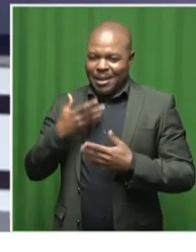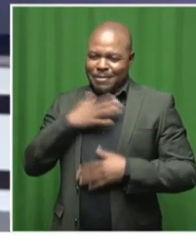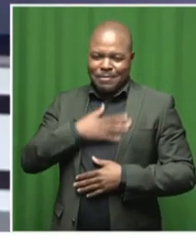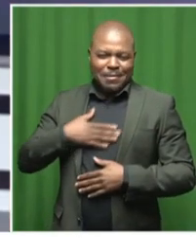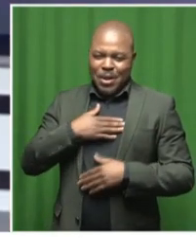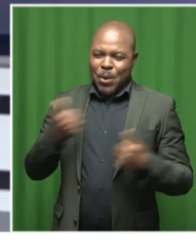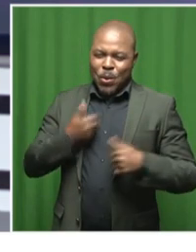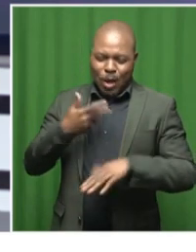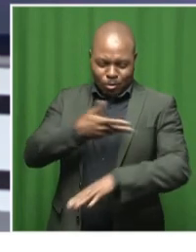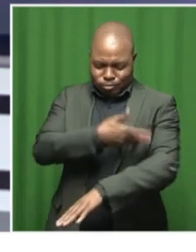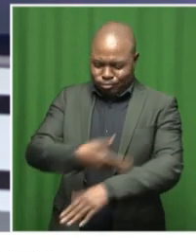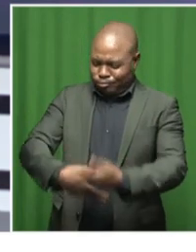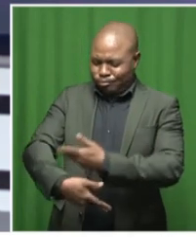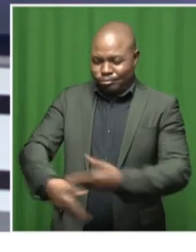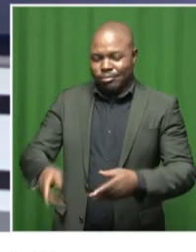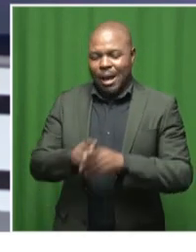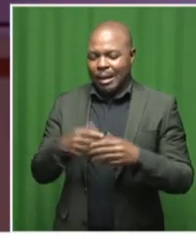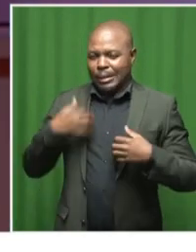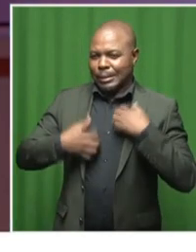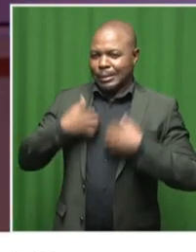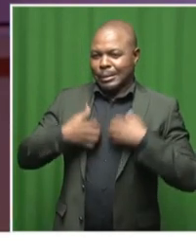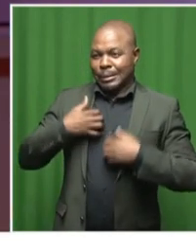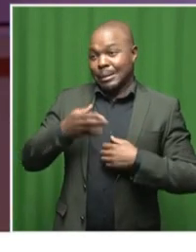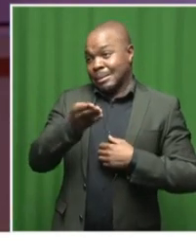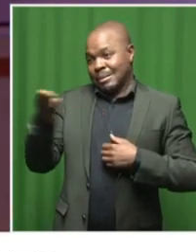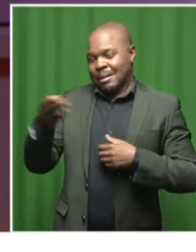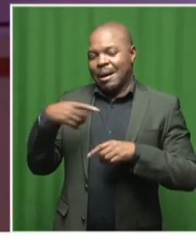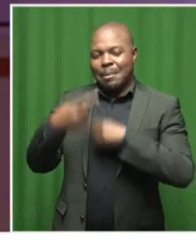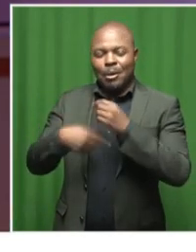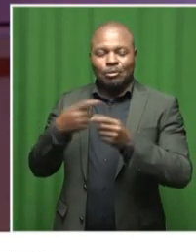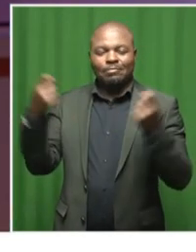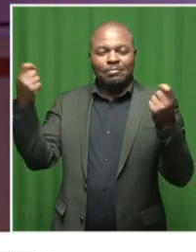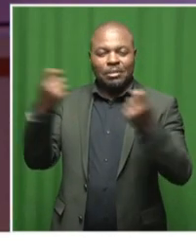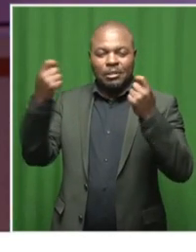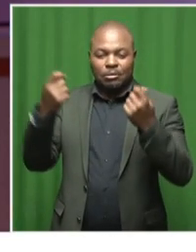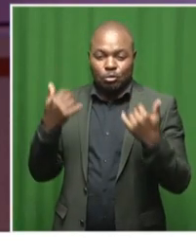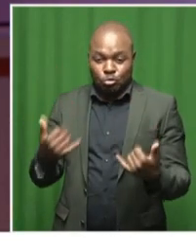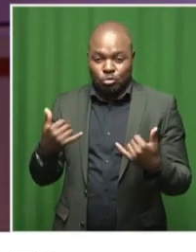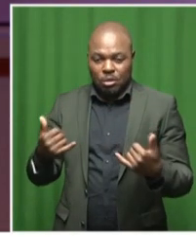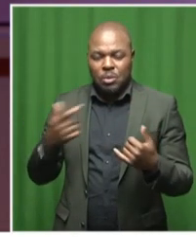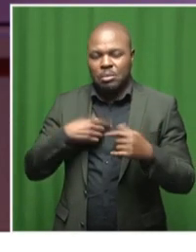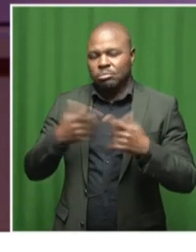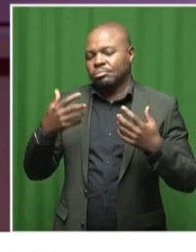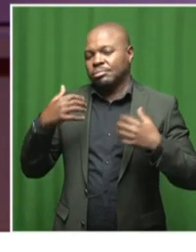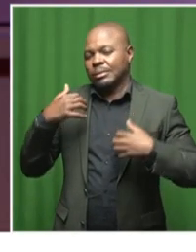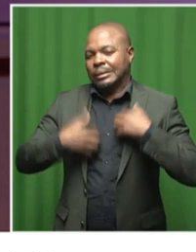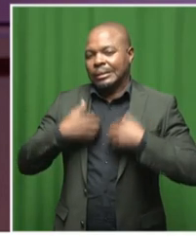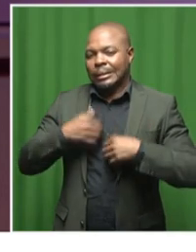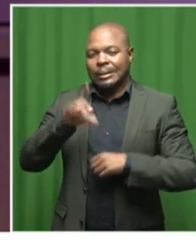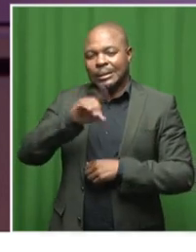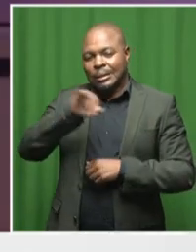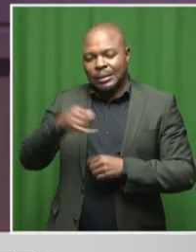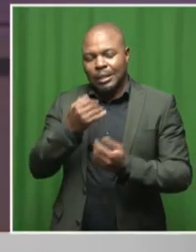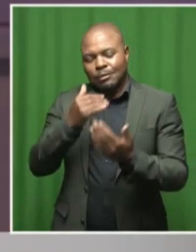like there's a lot of excitement around the festival. Mm. So today we've got a very exciting